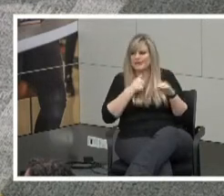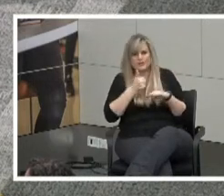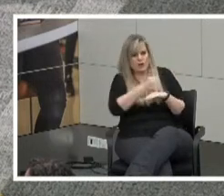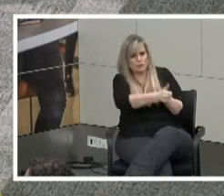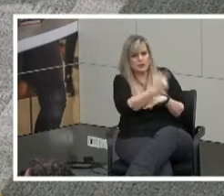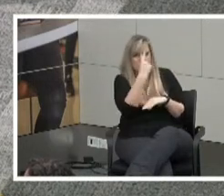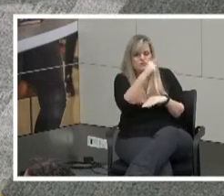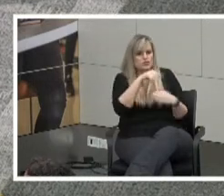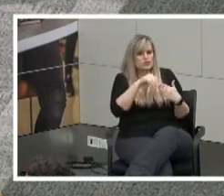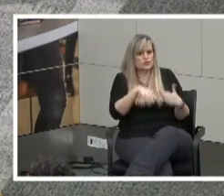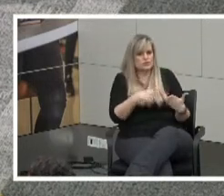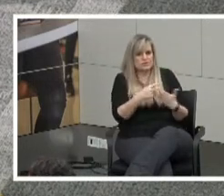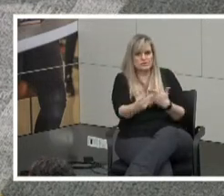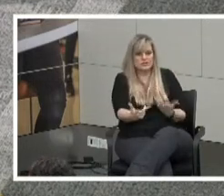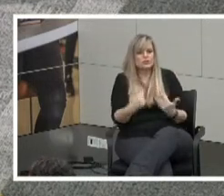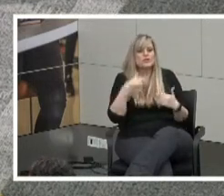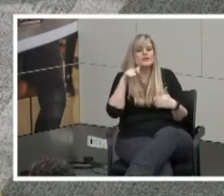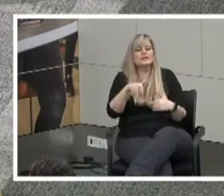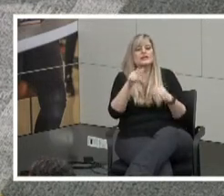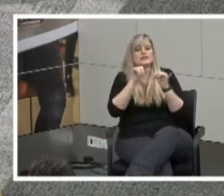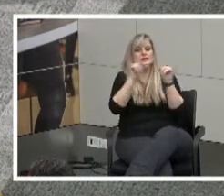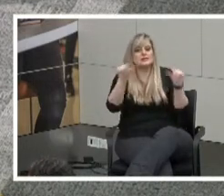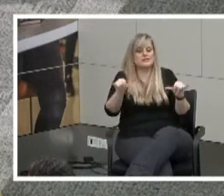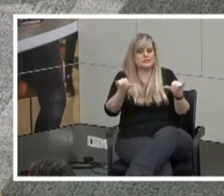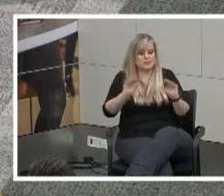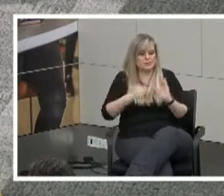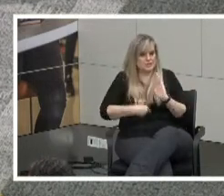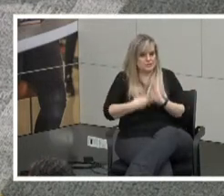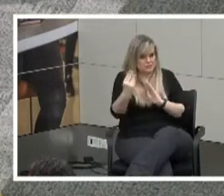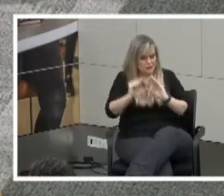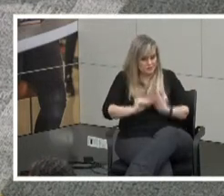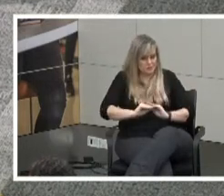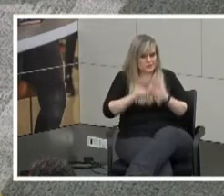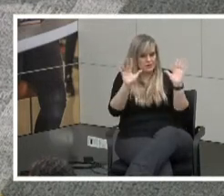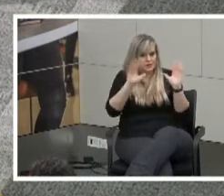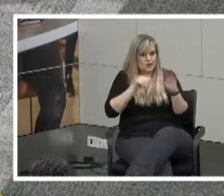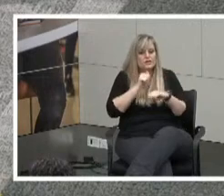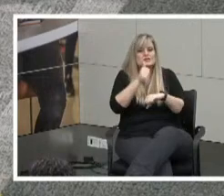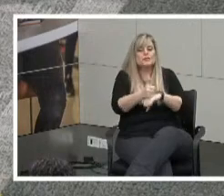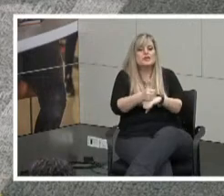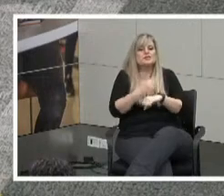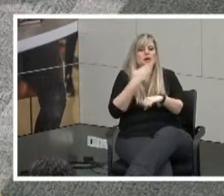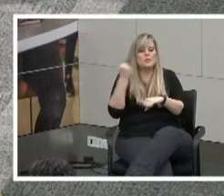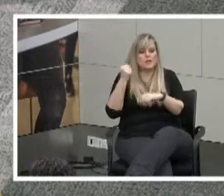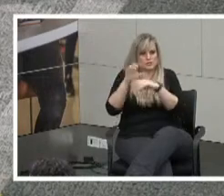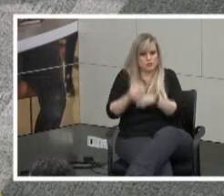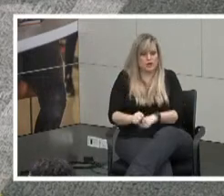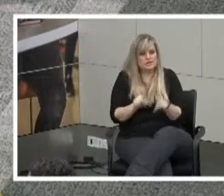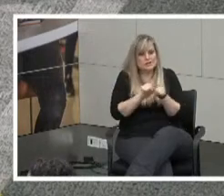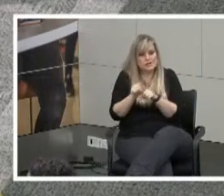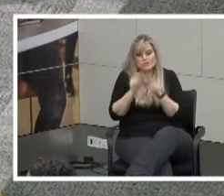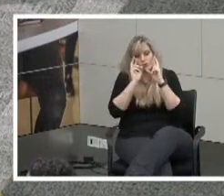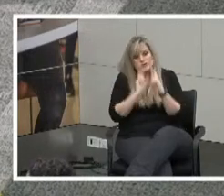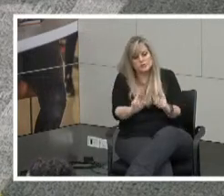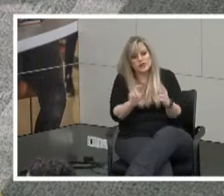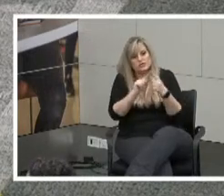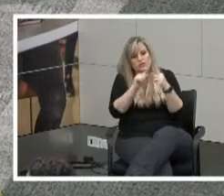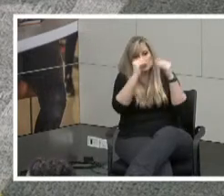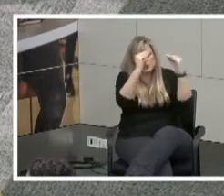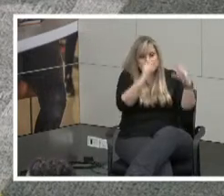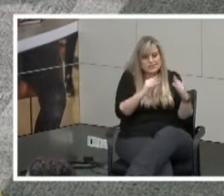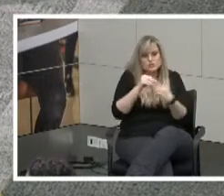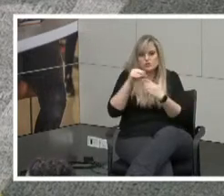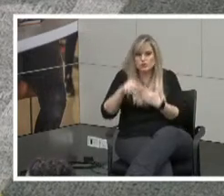poor results we need aist that's transparent that's based on best practices and respectful towards teachers